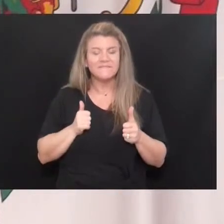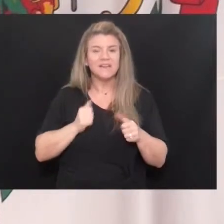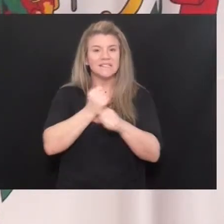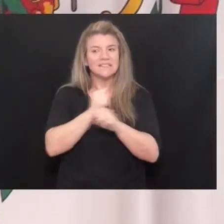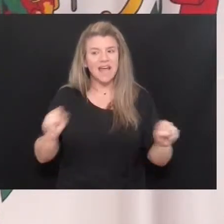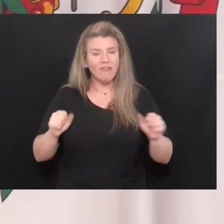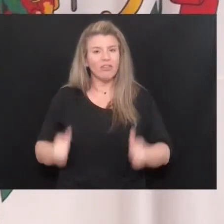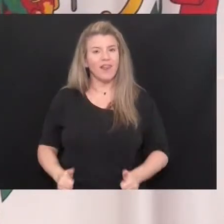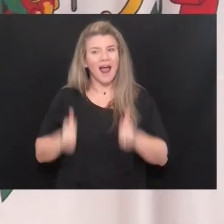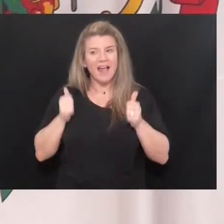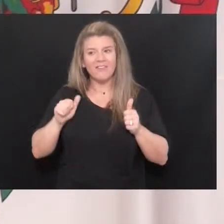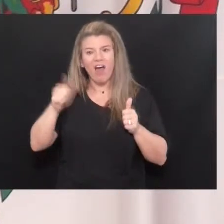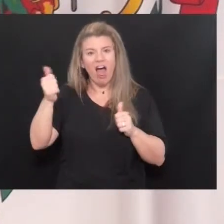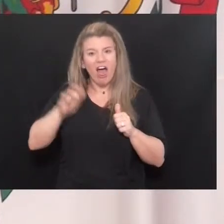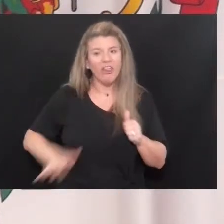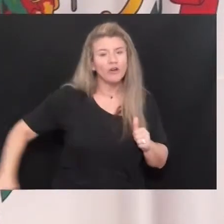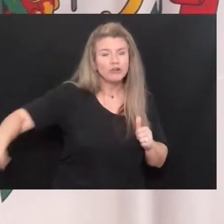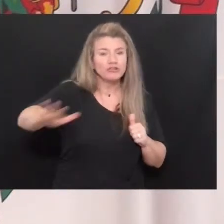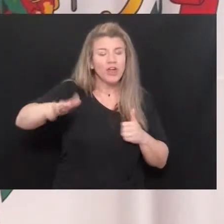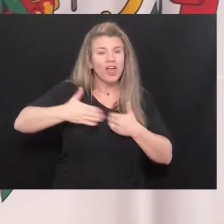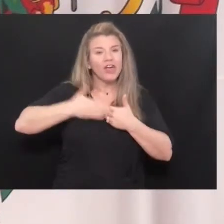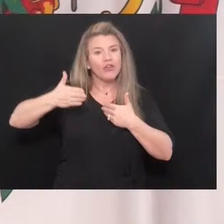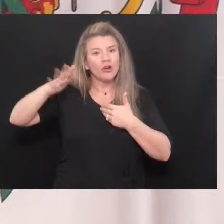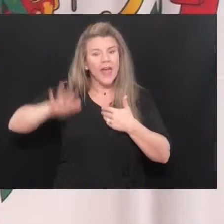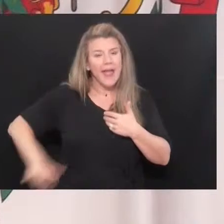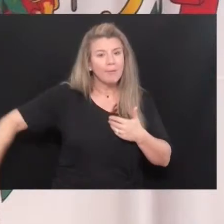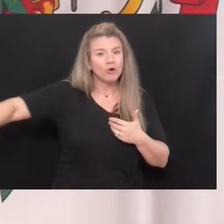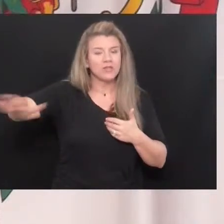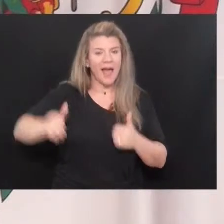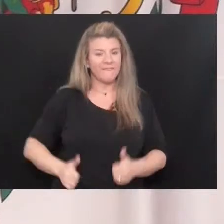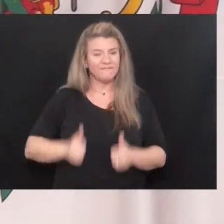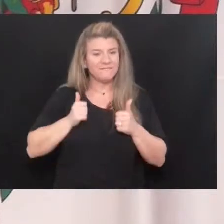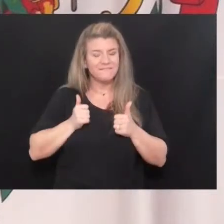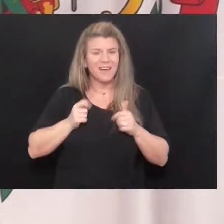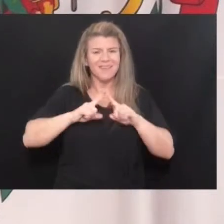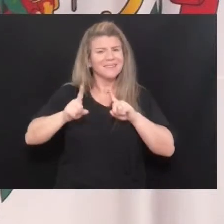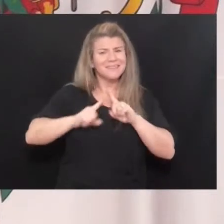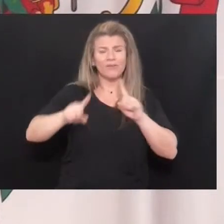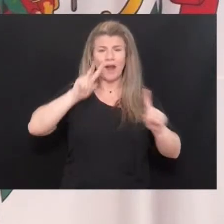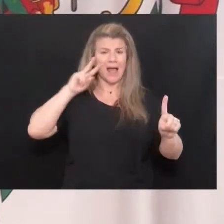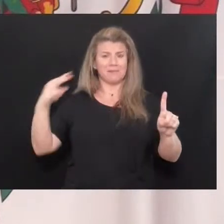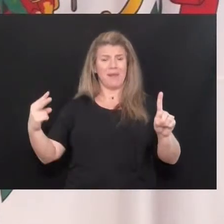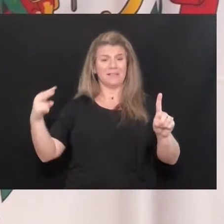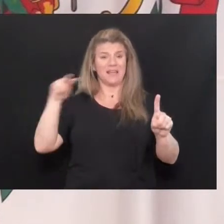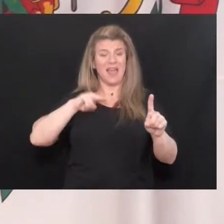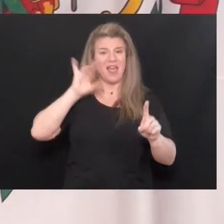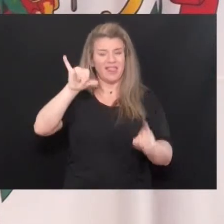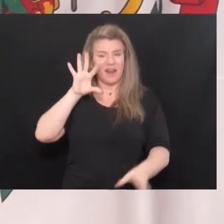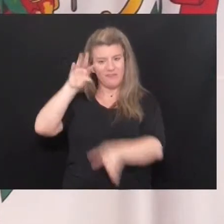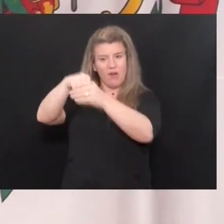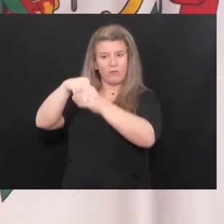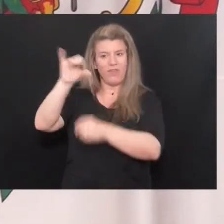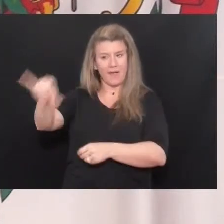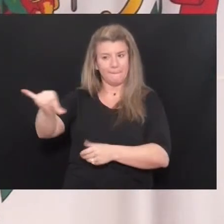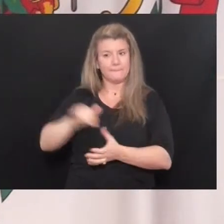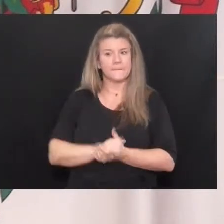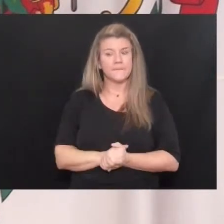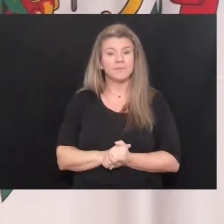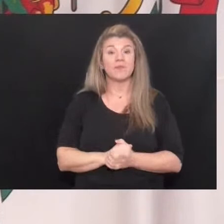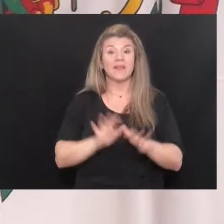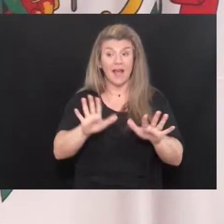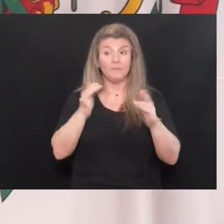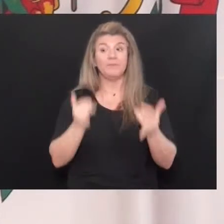lives of others, saving their neighbor's life, you know, all the different aspects that go with that.